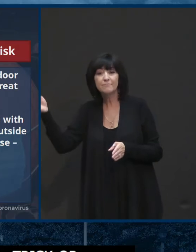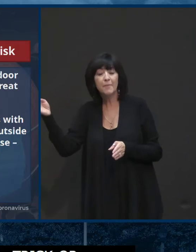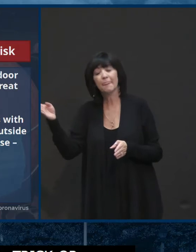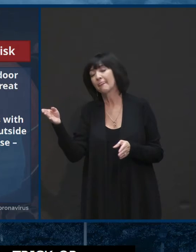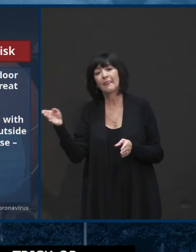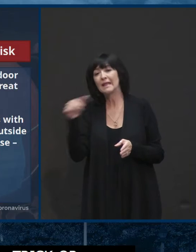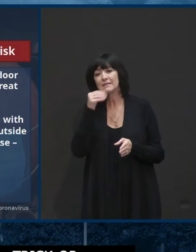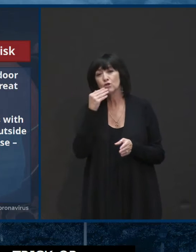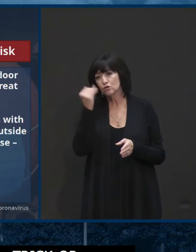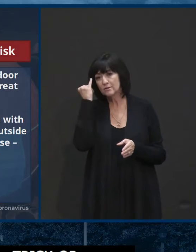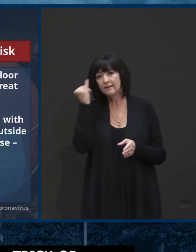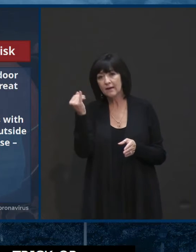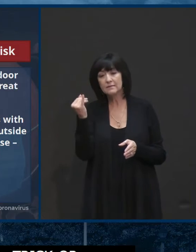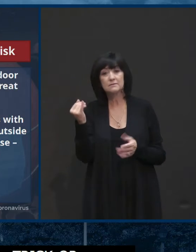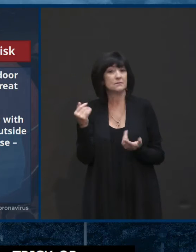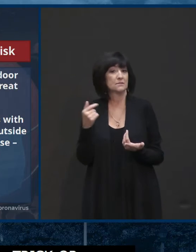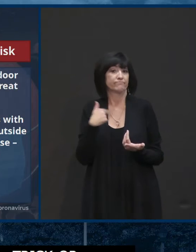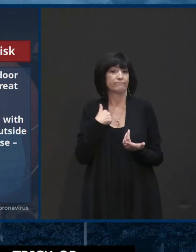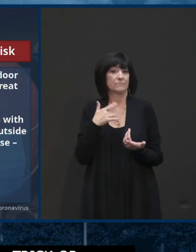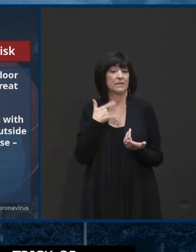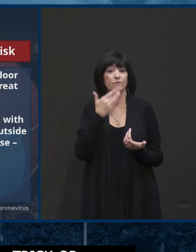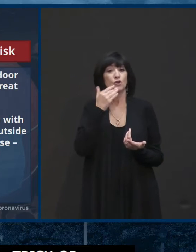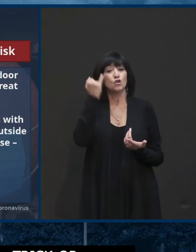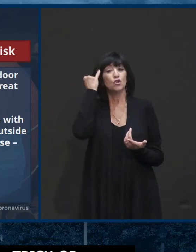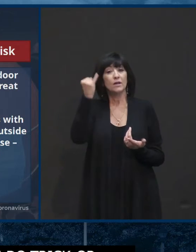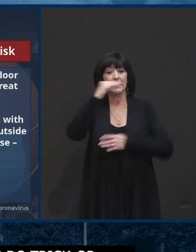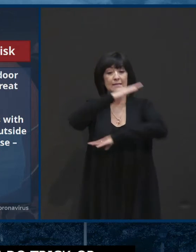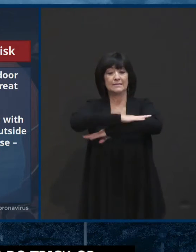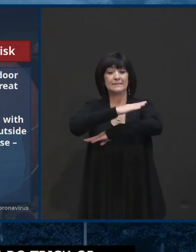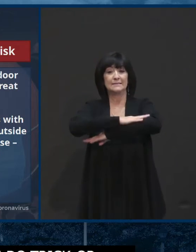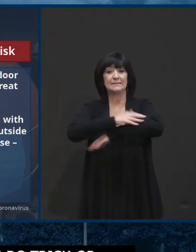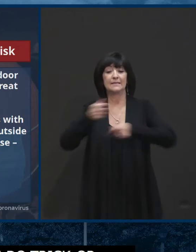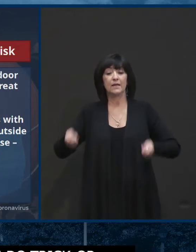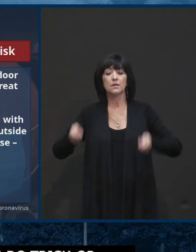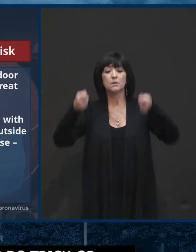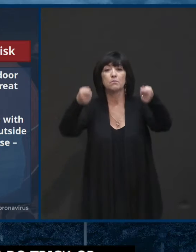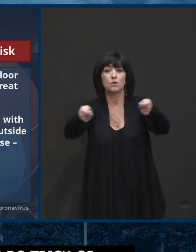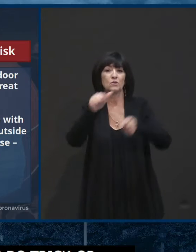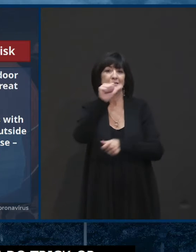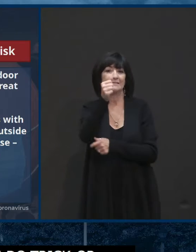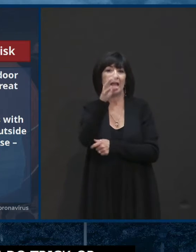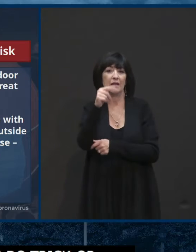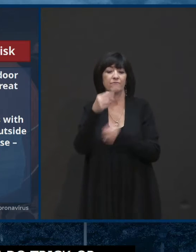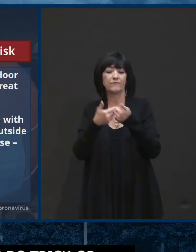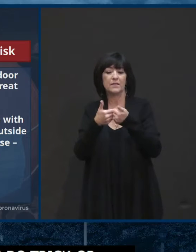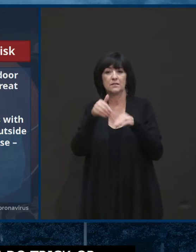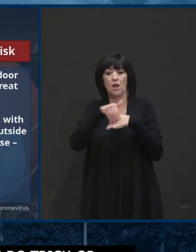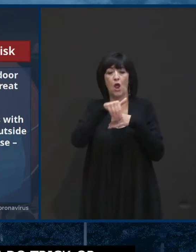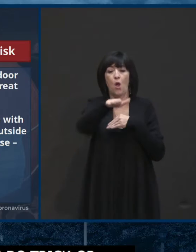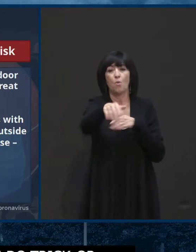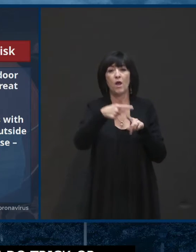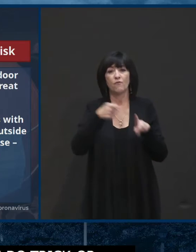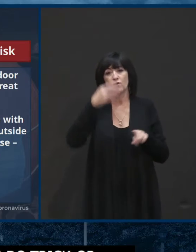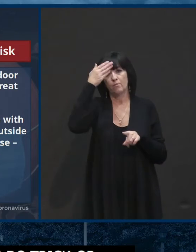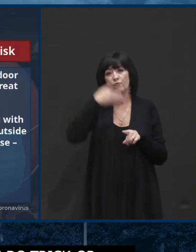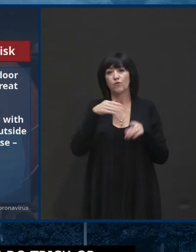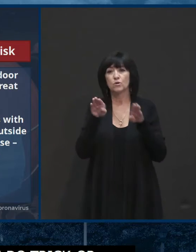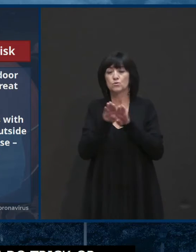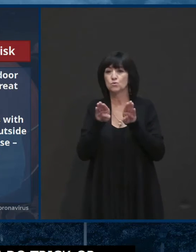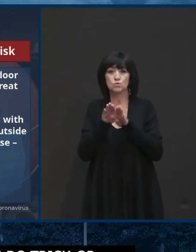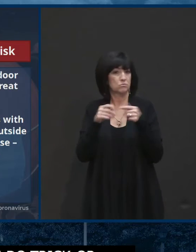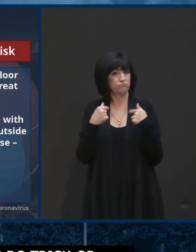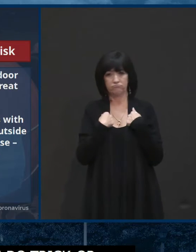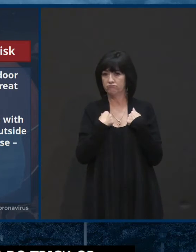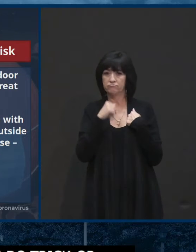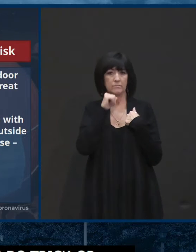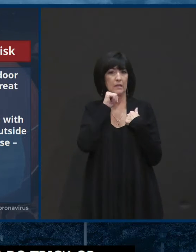like 10 feet away from the front door, bags of treats, so that, I'm not going to be making direct